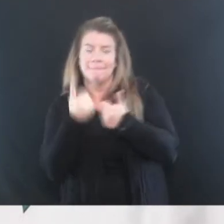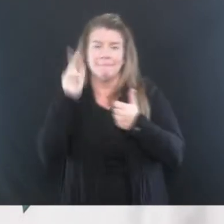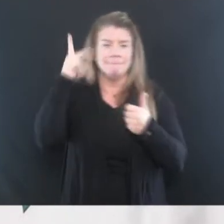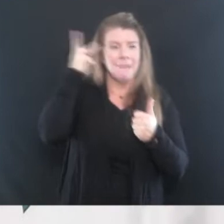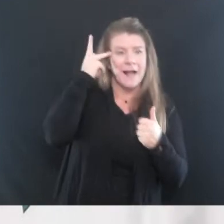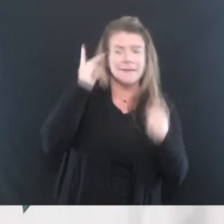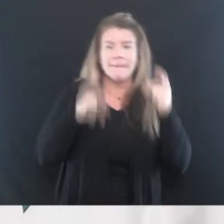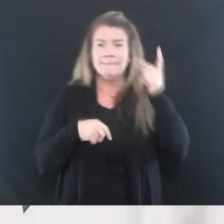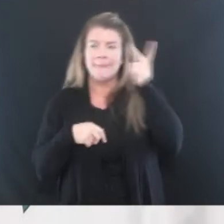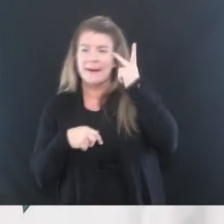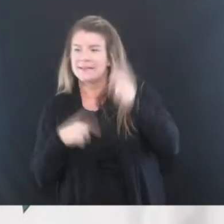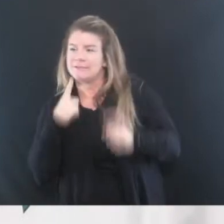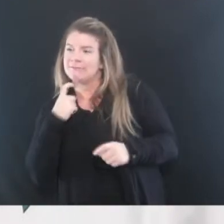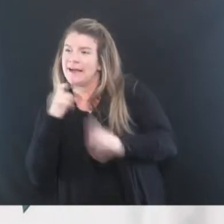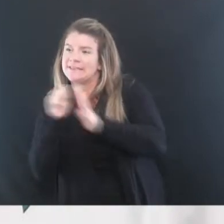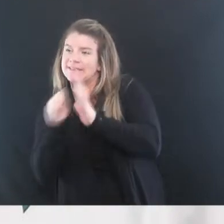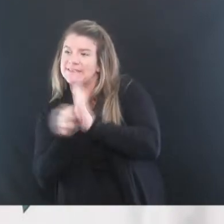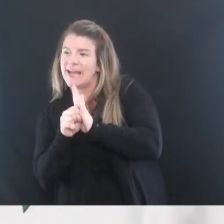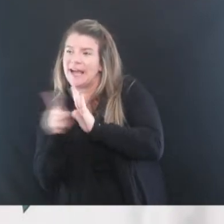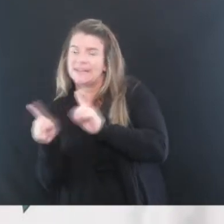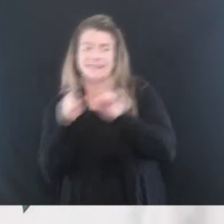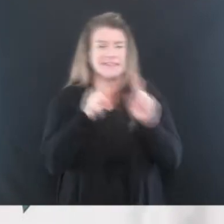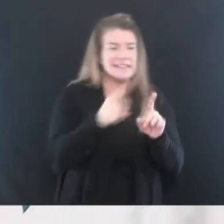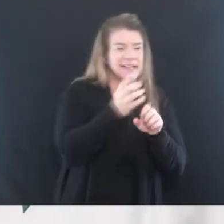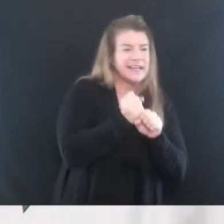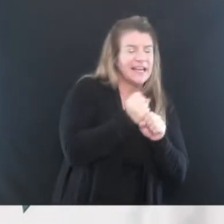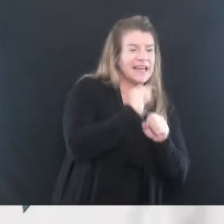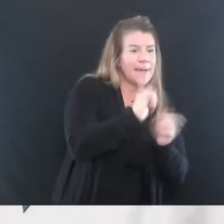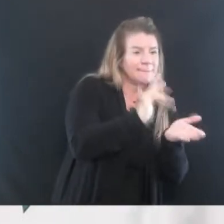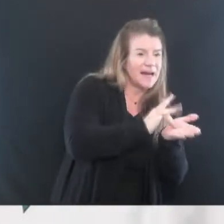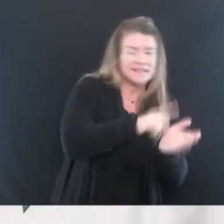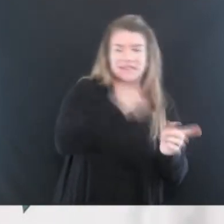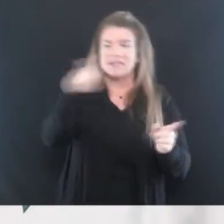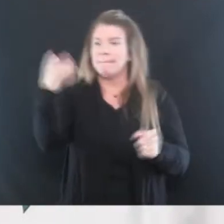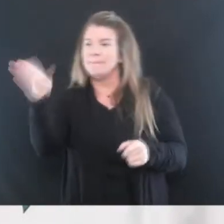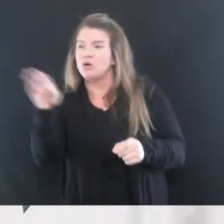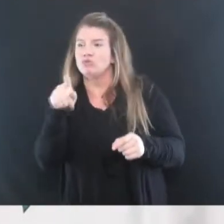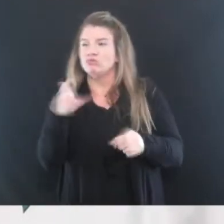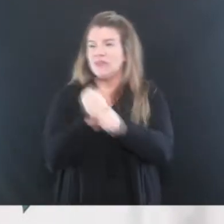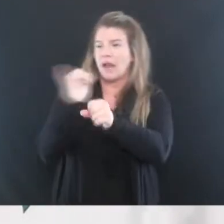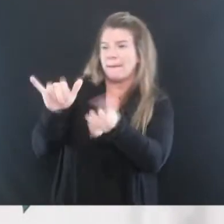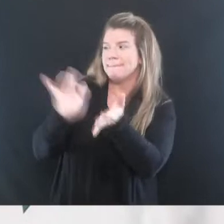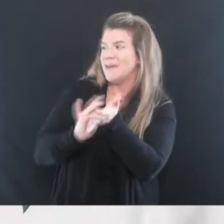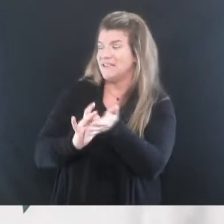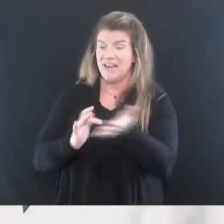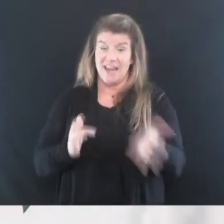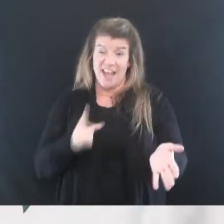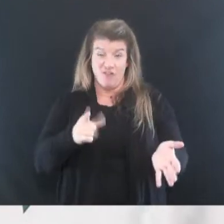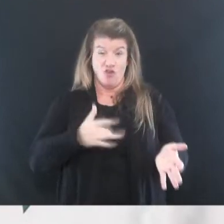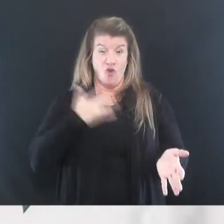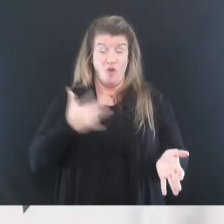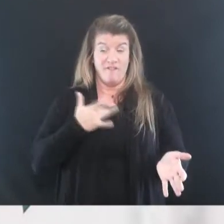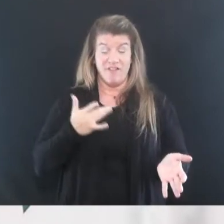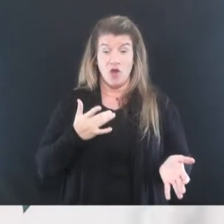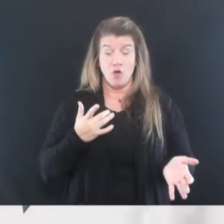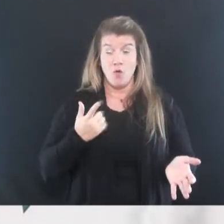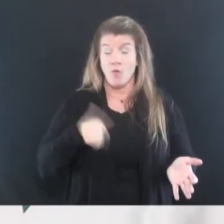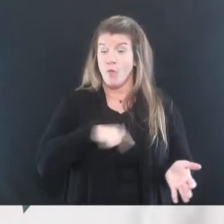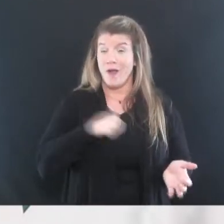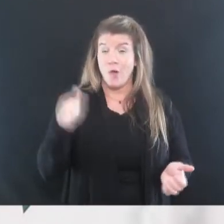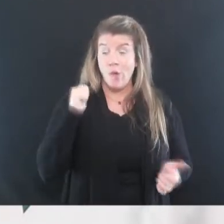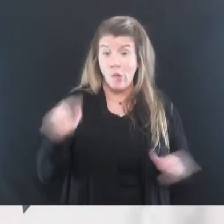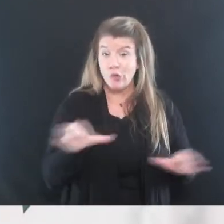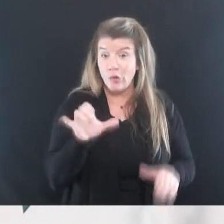red states versus, getting the antibodies or whatever. I mean, if you think that we're above doing